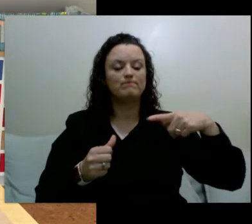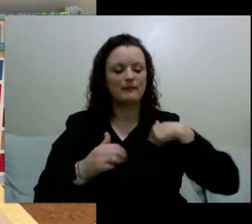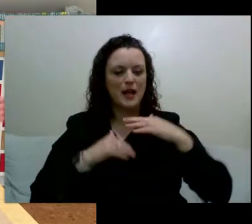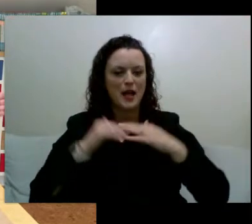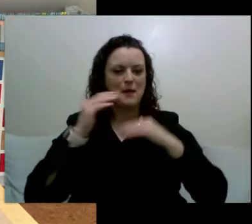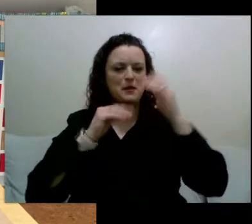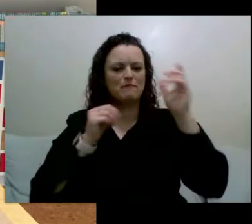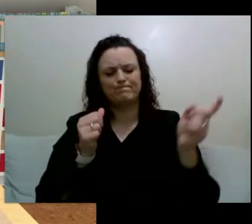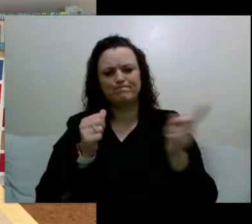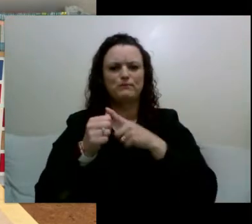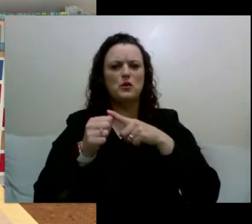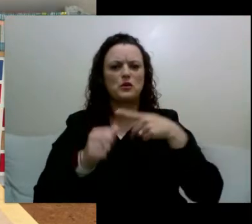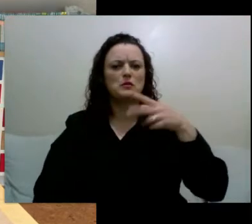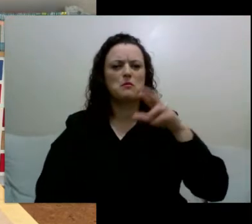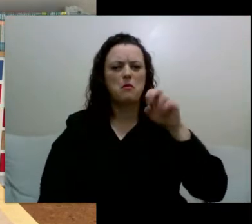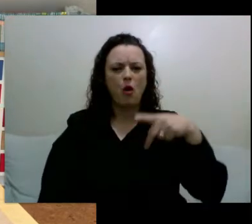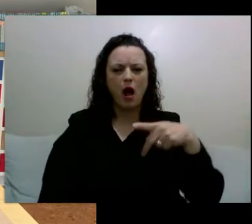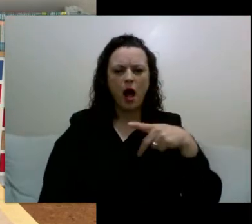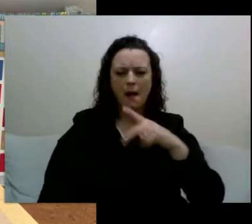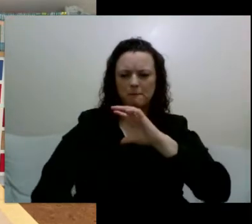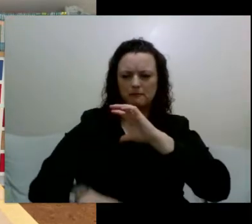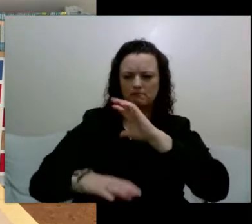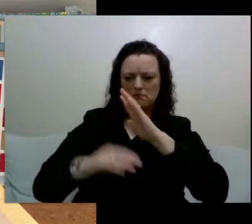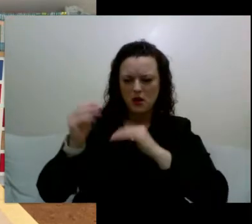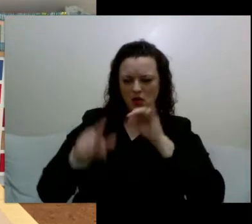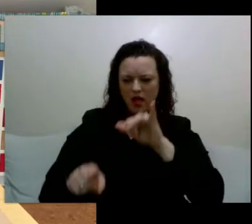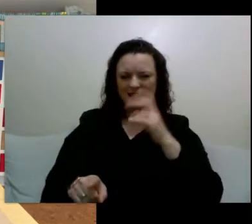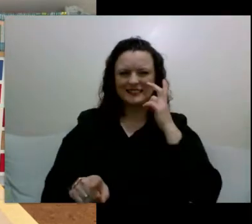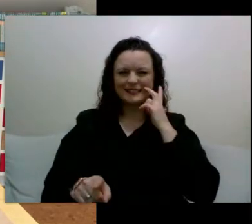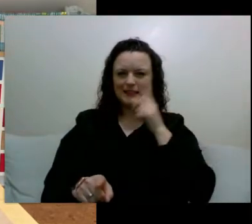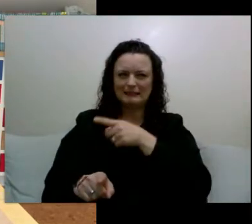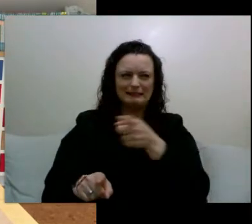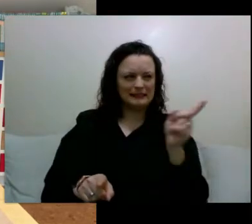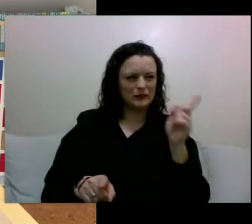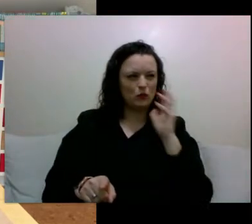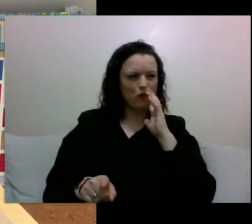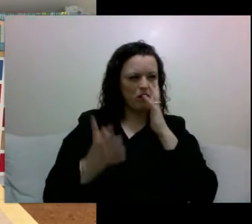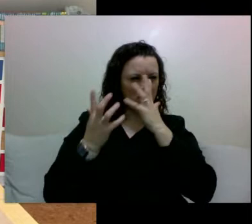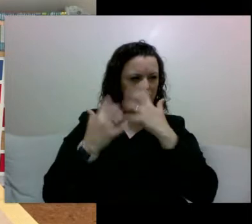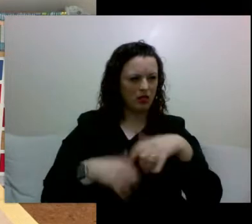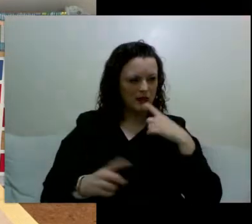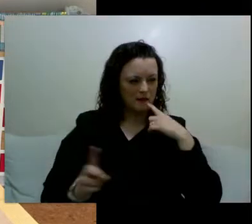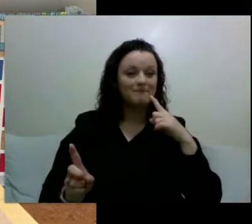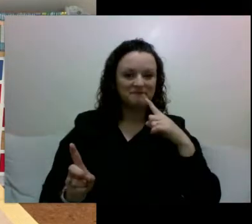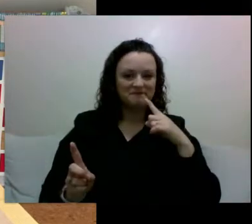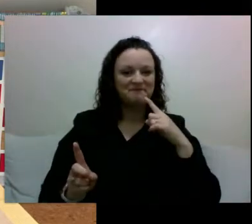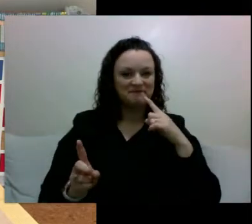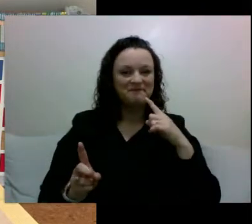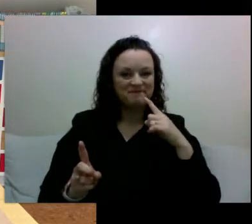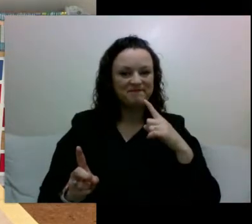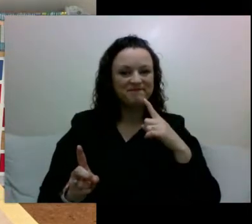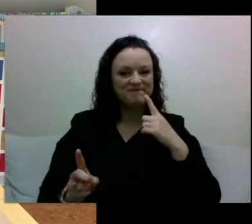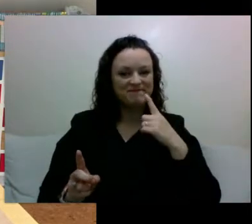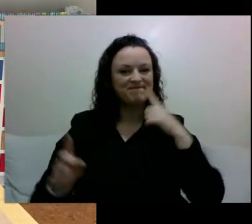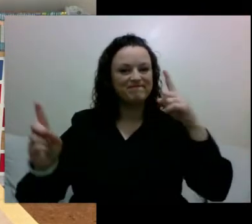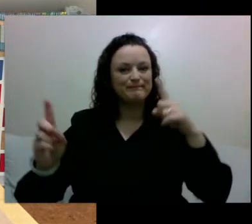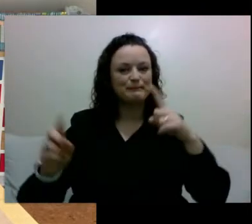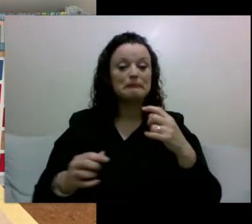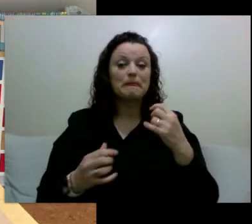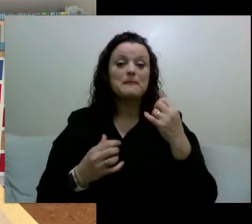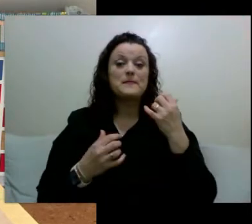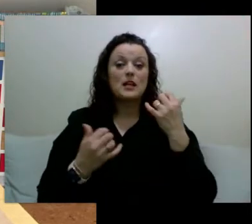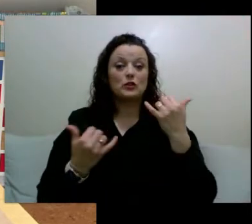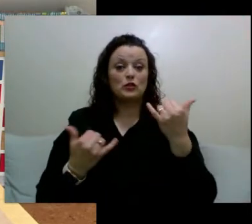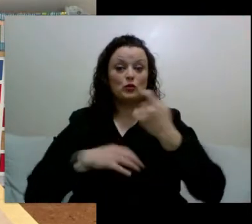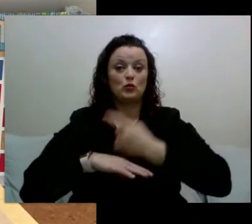to see if all this other stuff was going to work. And it did. And after today's little broadcasts are going to put